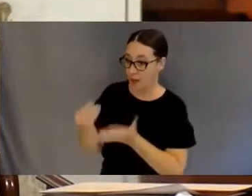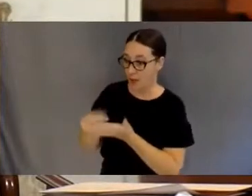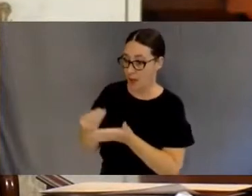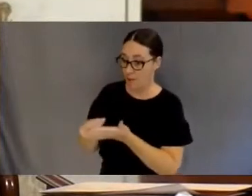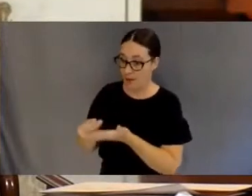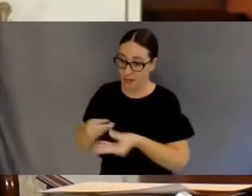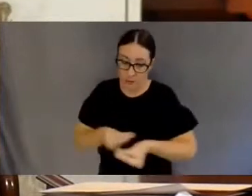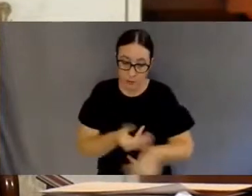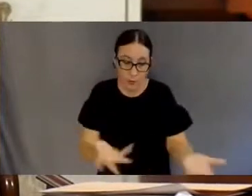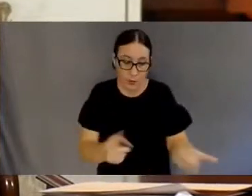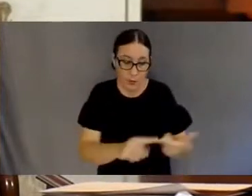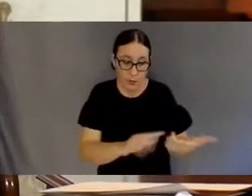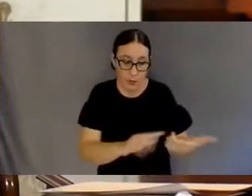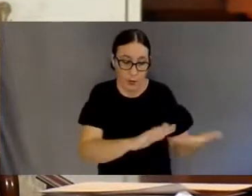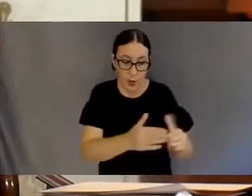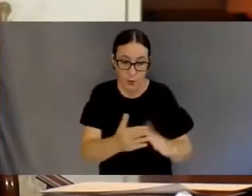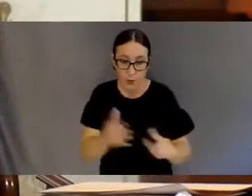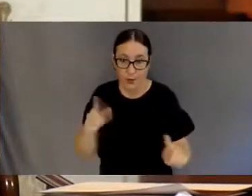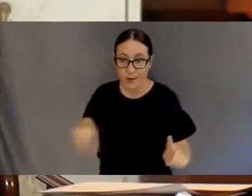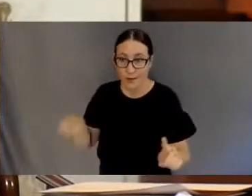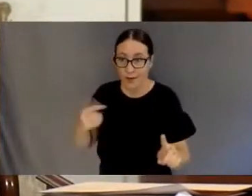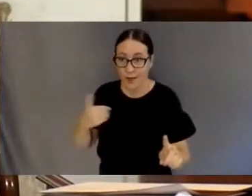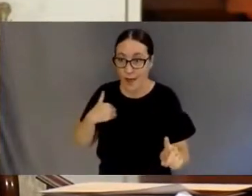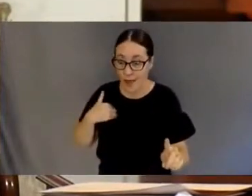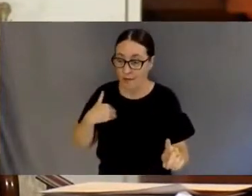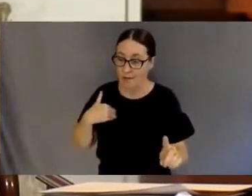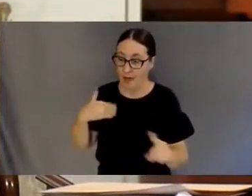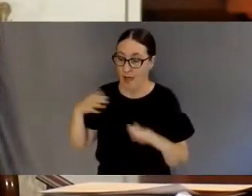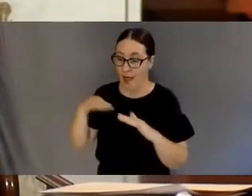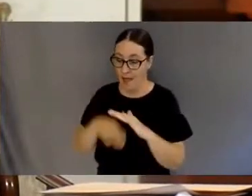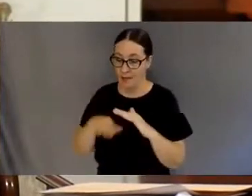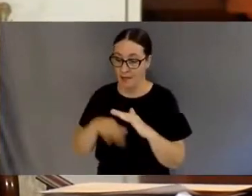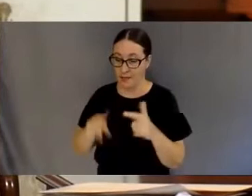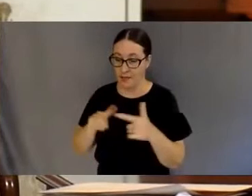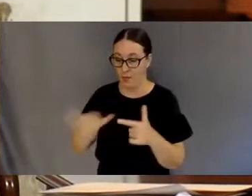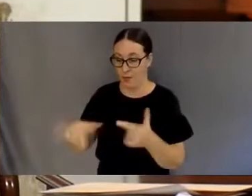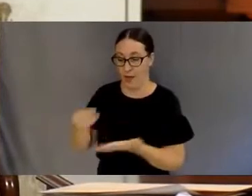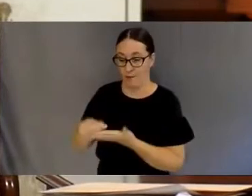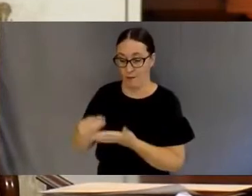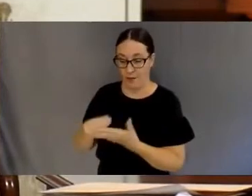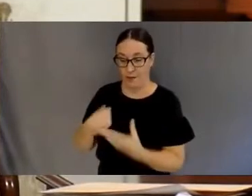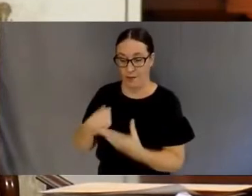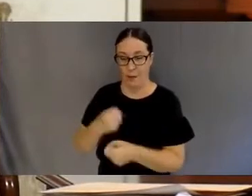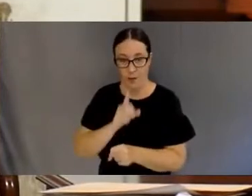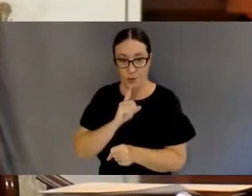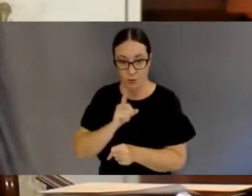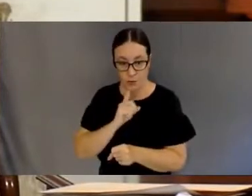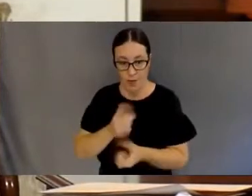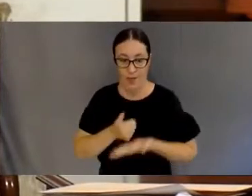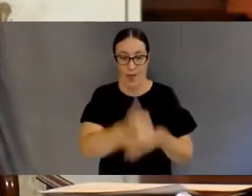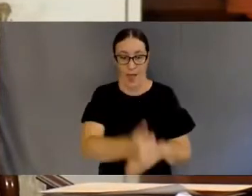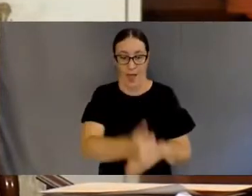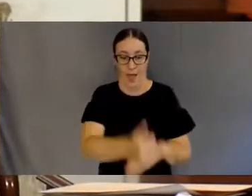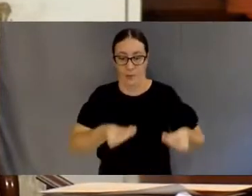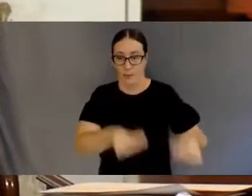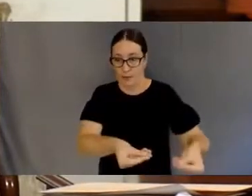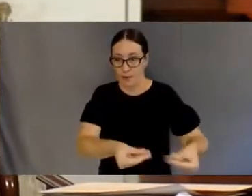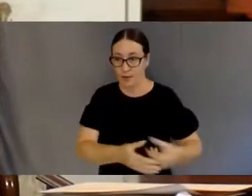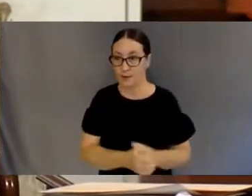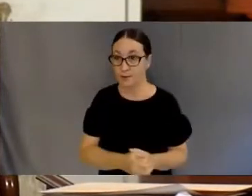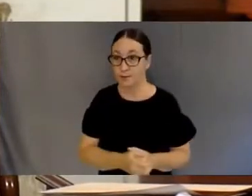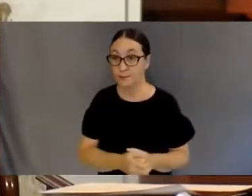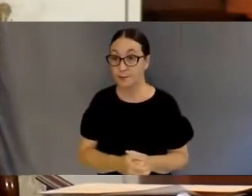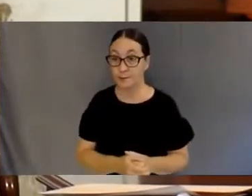that they would have privileged access to the funding to make sure that help got there. And really, this has been true in